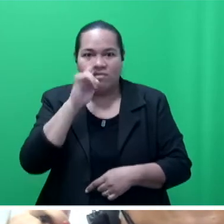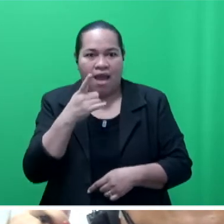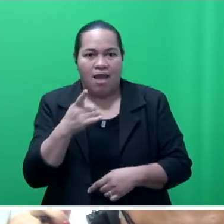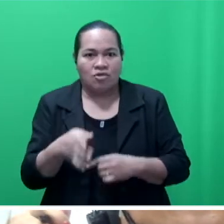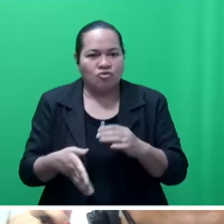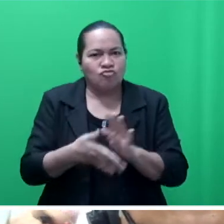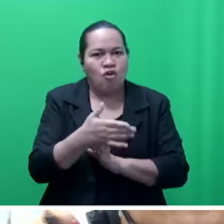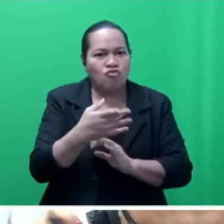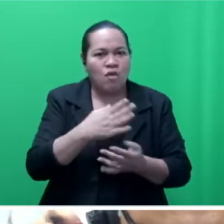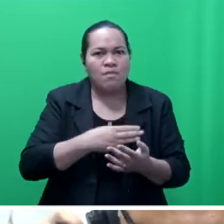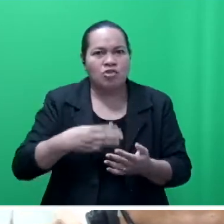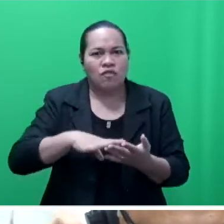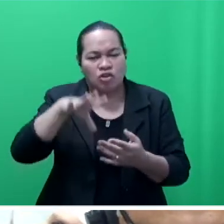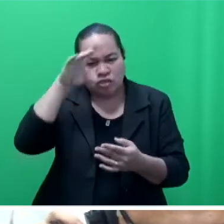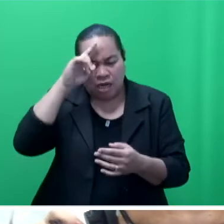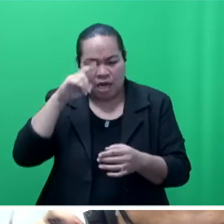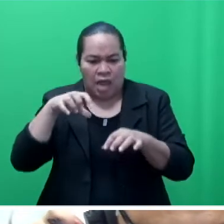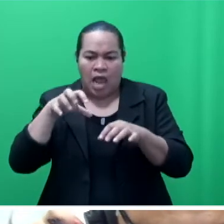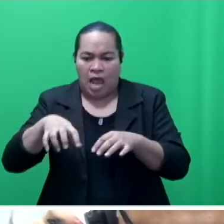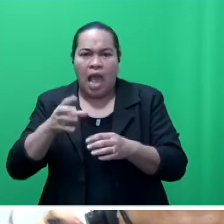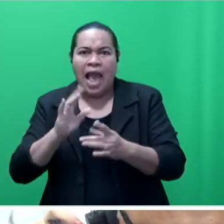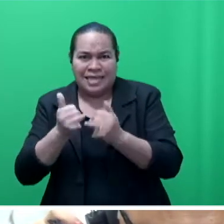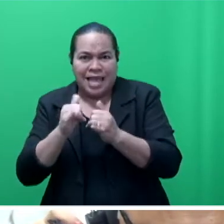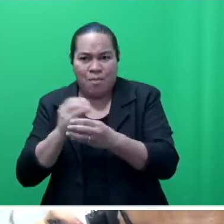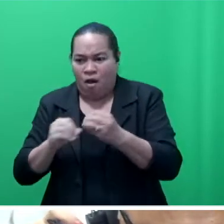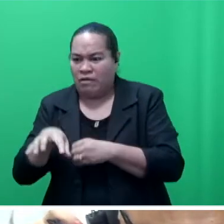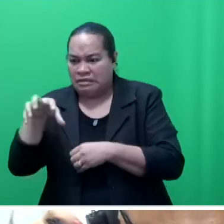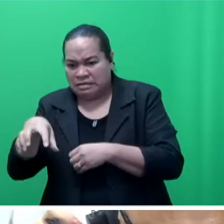not a one-stop shop. Exams office is somewhere else, another office is